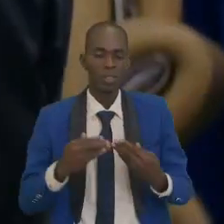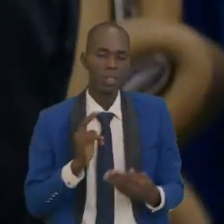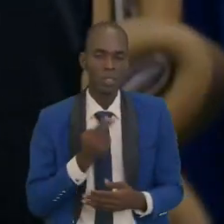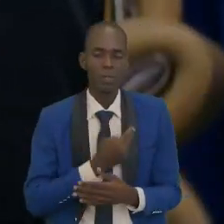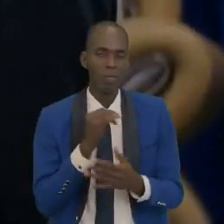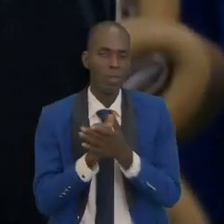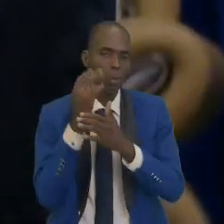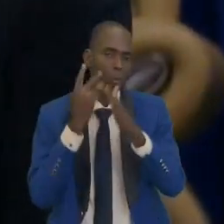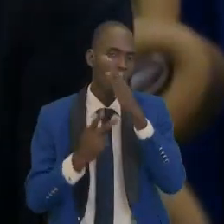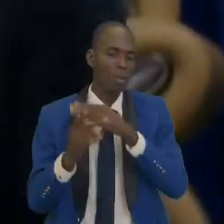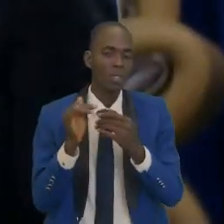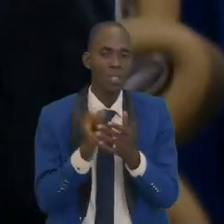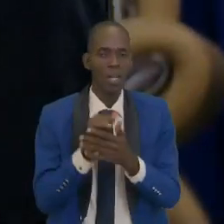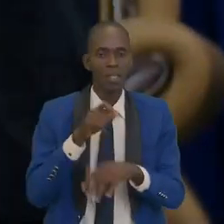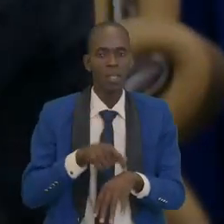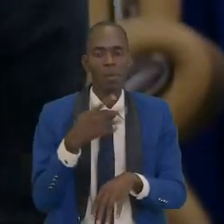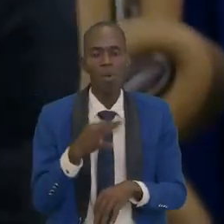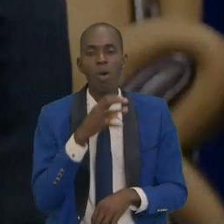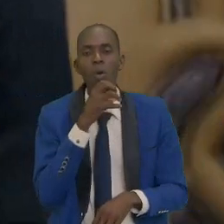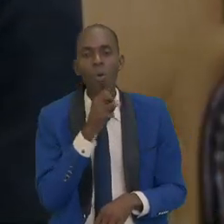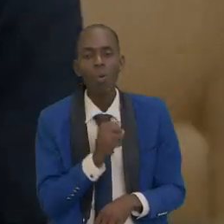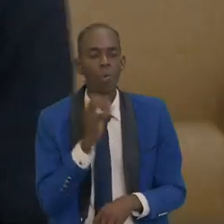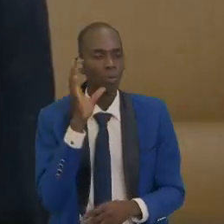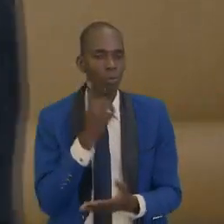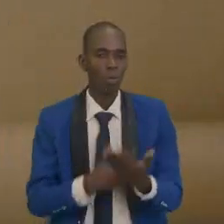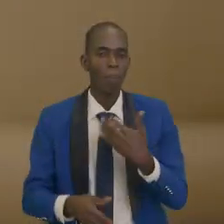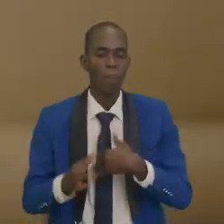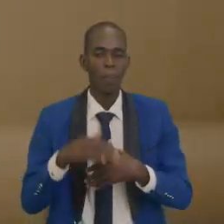time of old will come back again